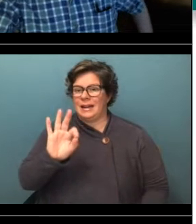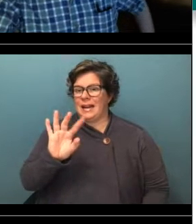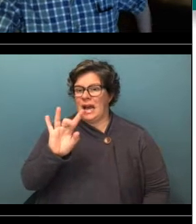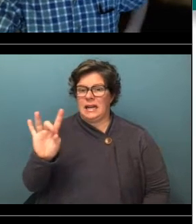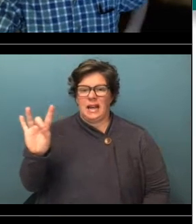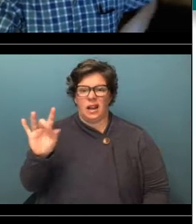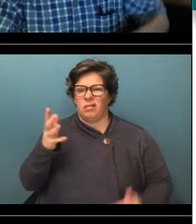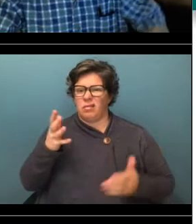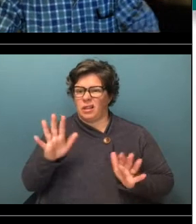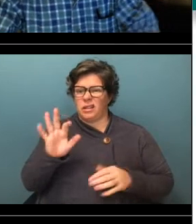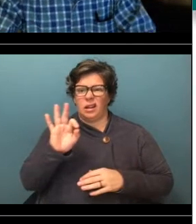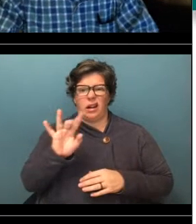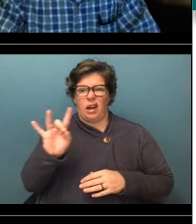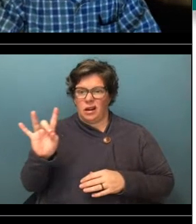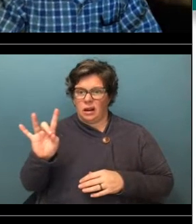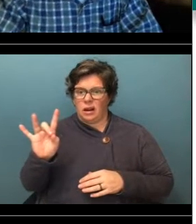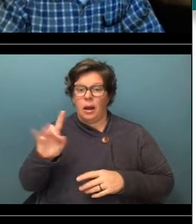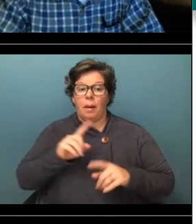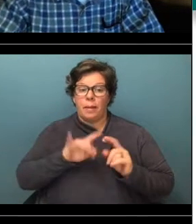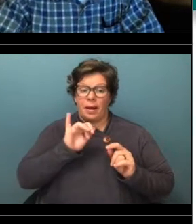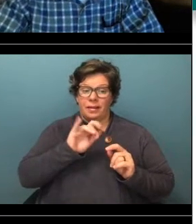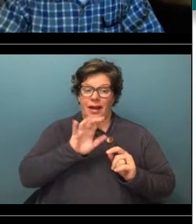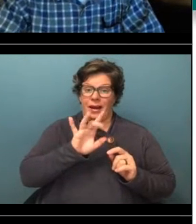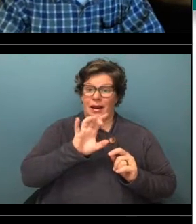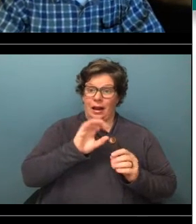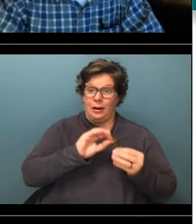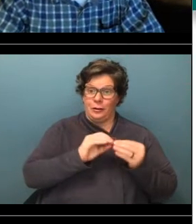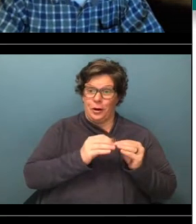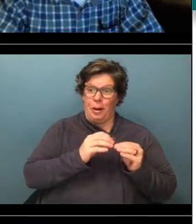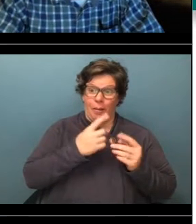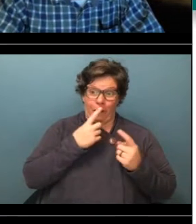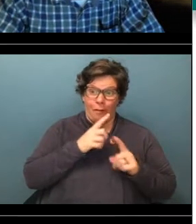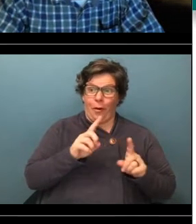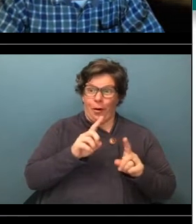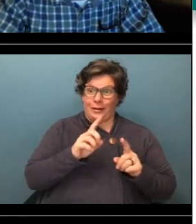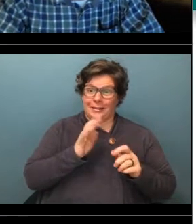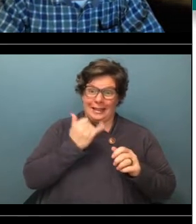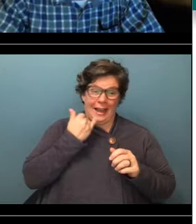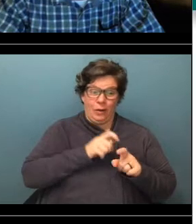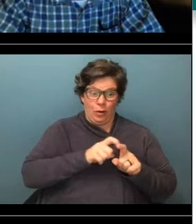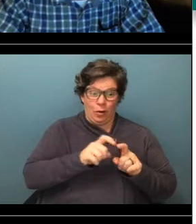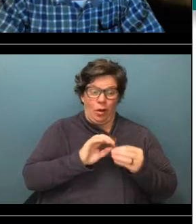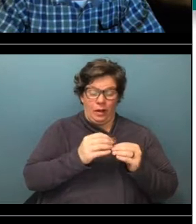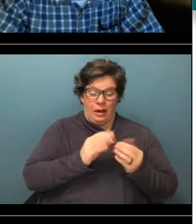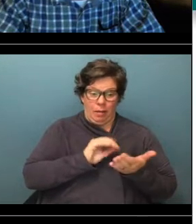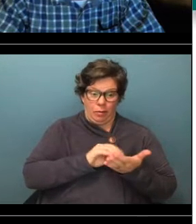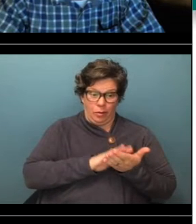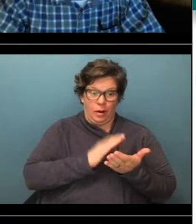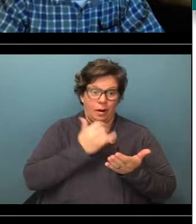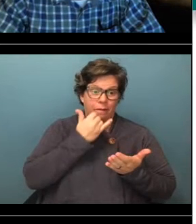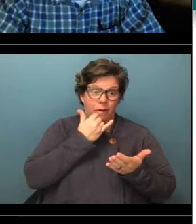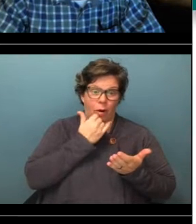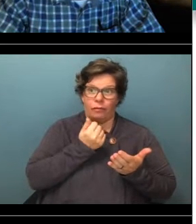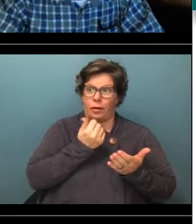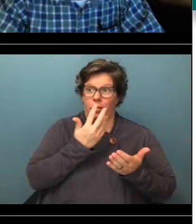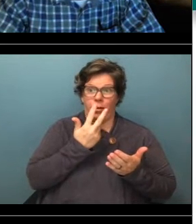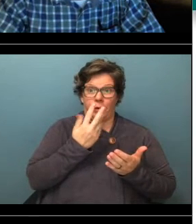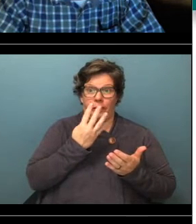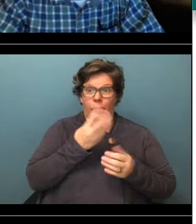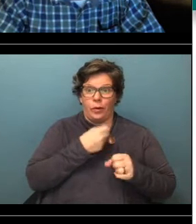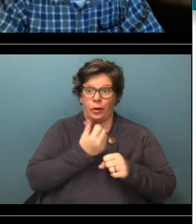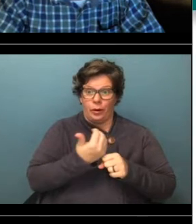988. However, the 800 number still works. So if anybody has that number in their phone from a few years back,